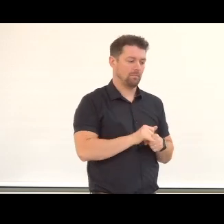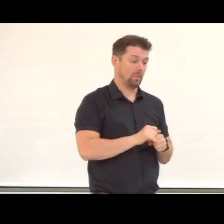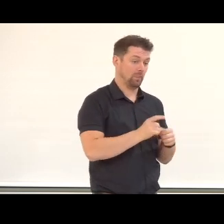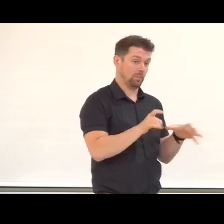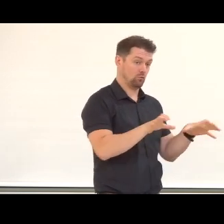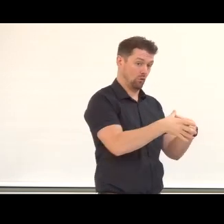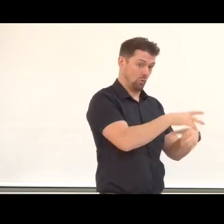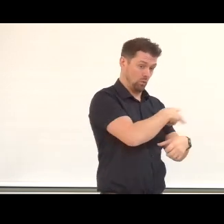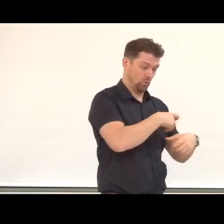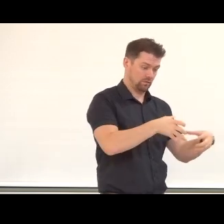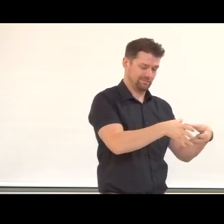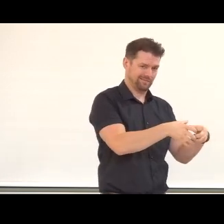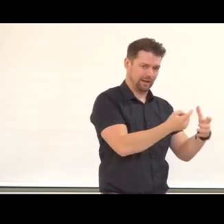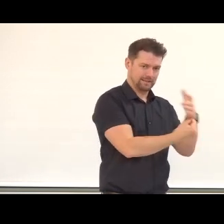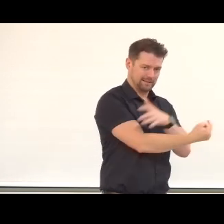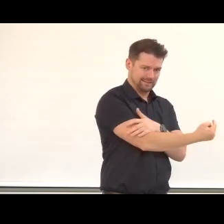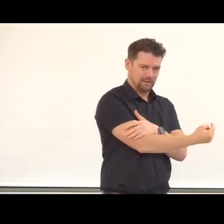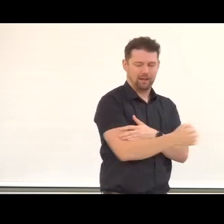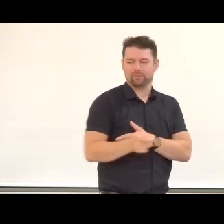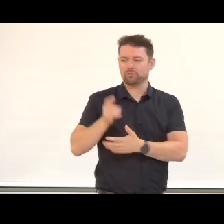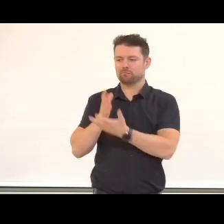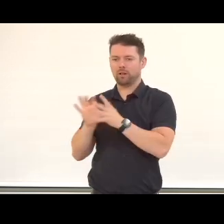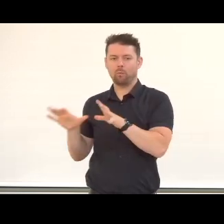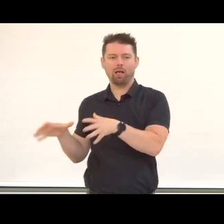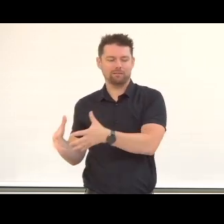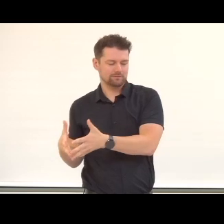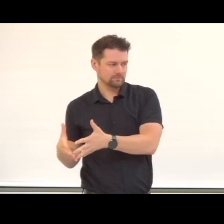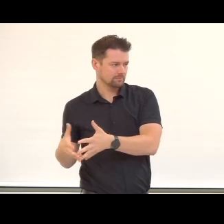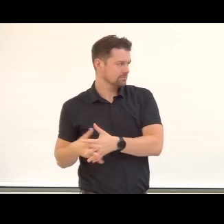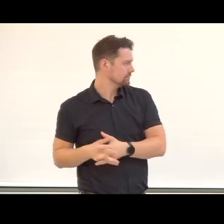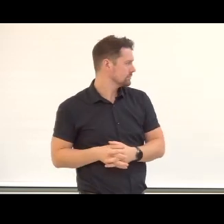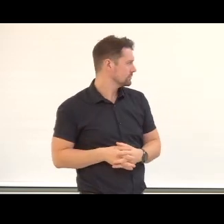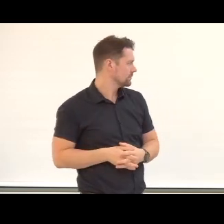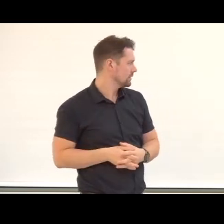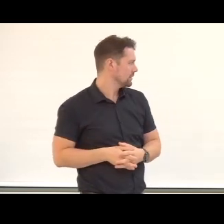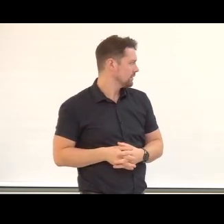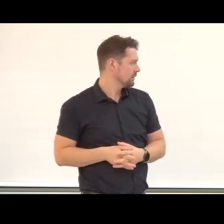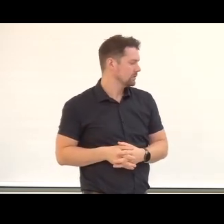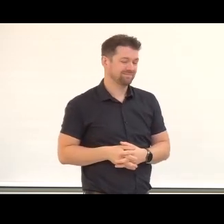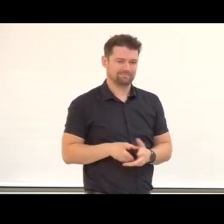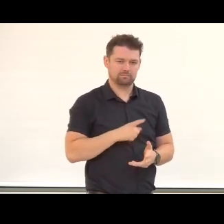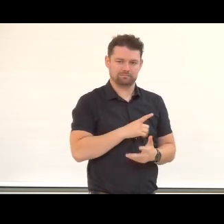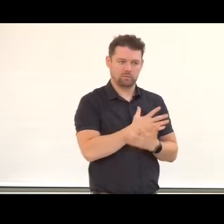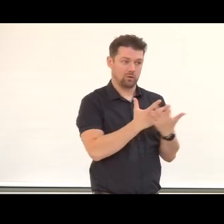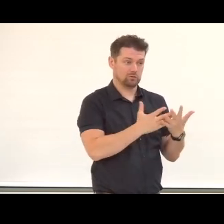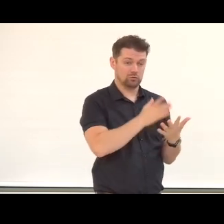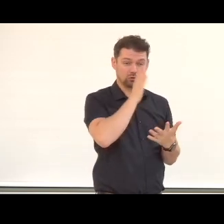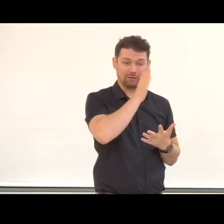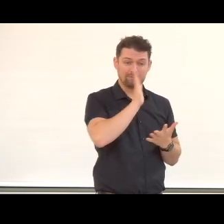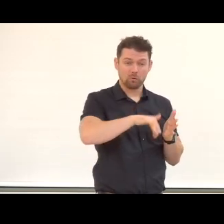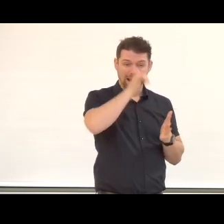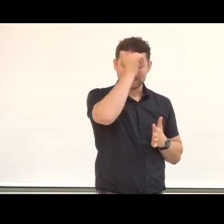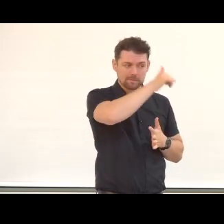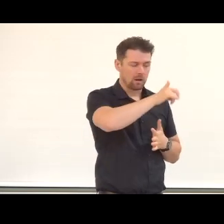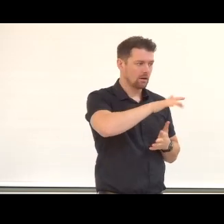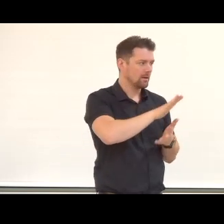crew. And since many of the experiment we accept come straight from academia and are not yet at a stage